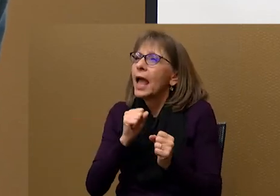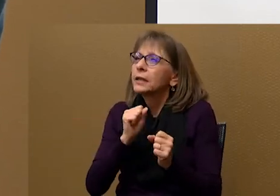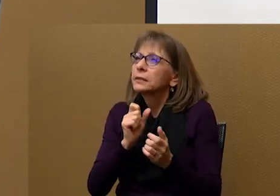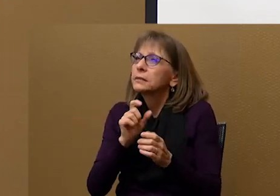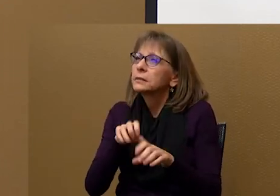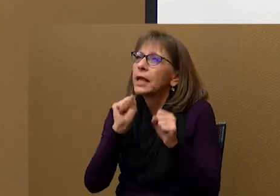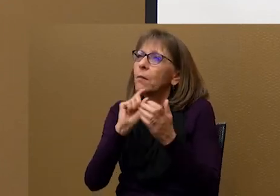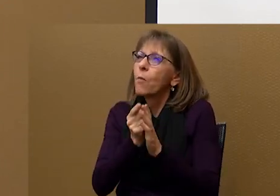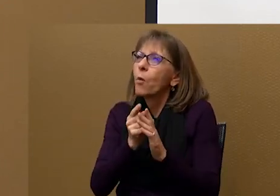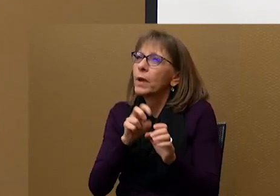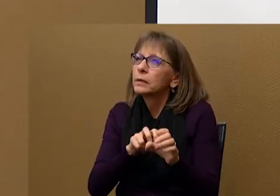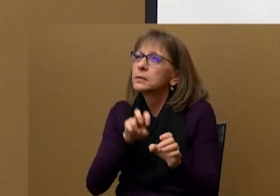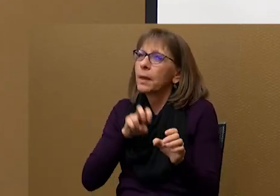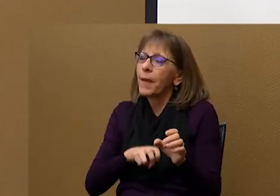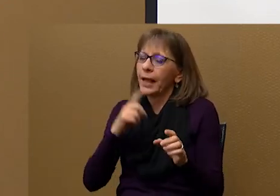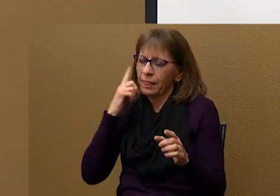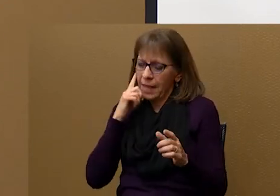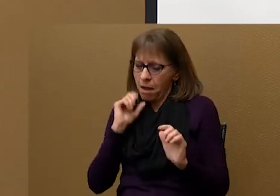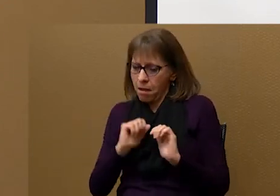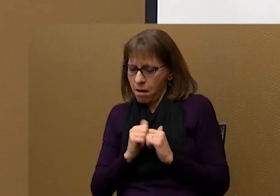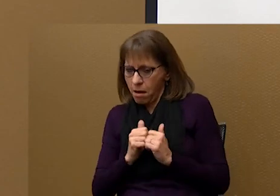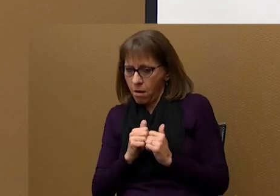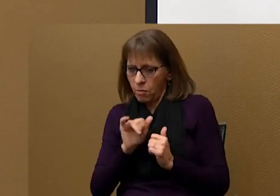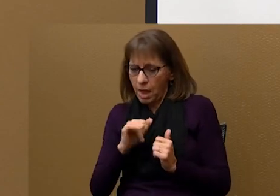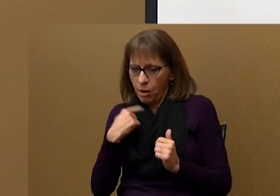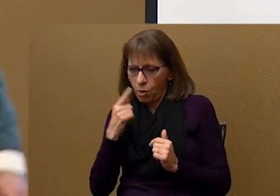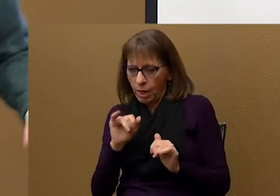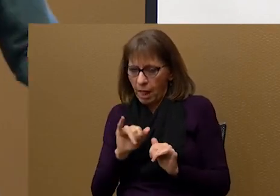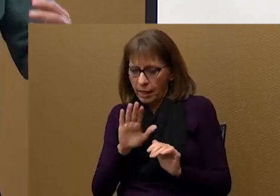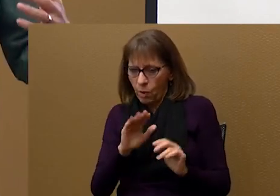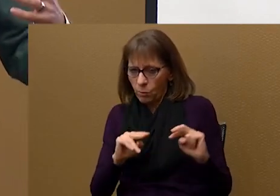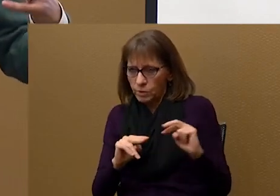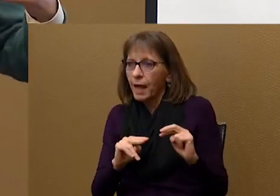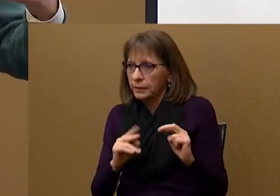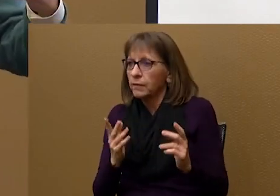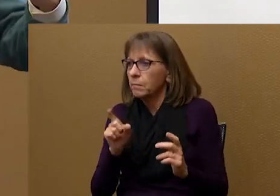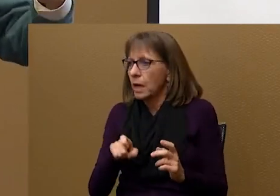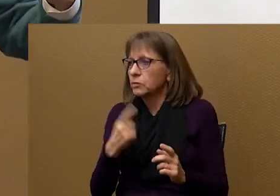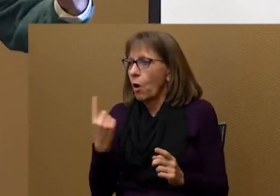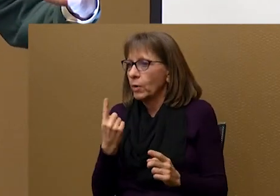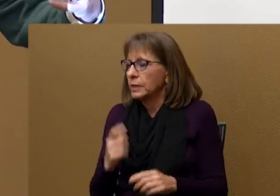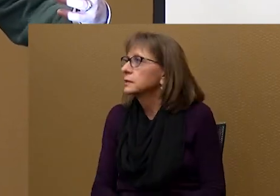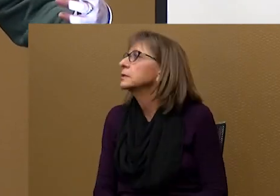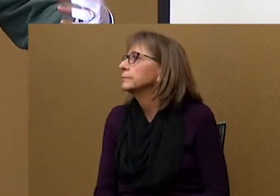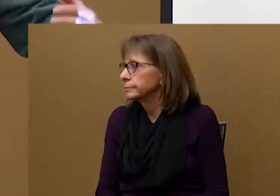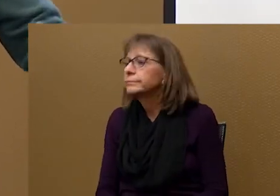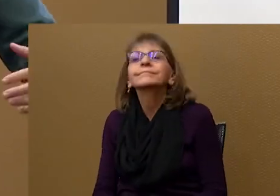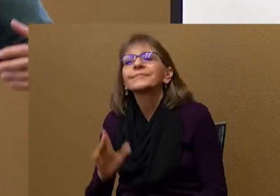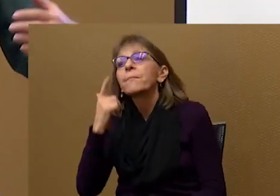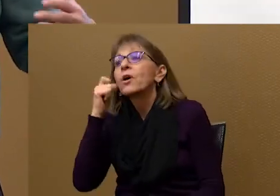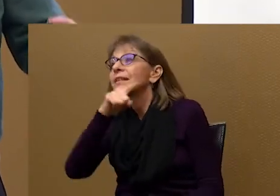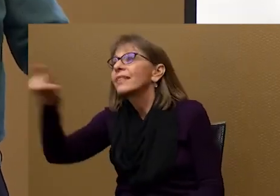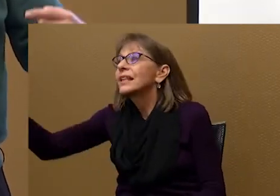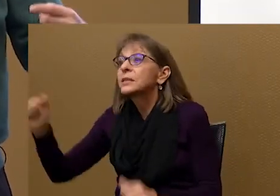moment, I think it will impact teaching a lot. And because this is mostly a hearing group,